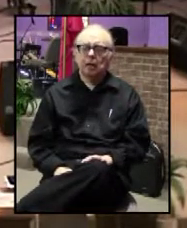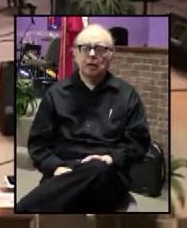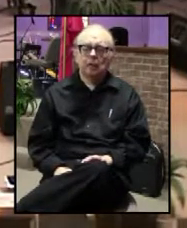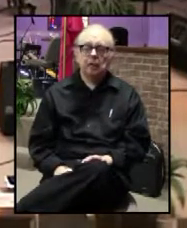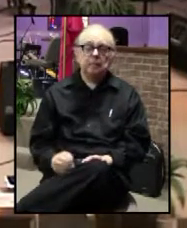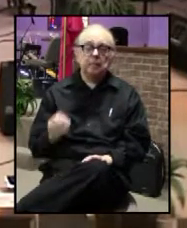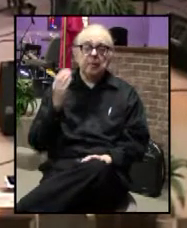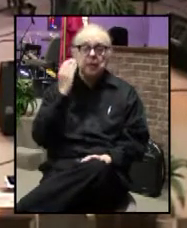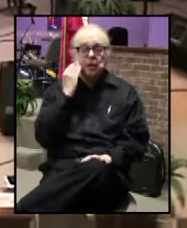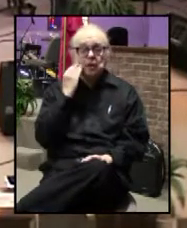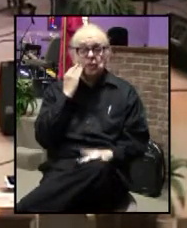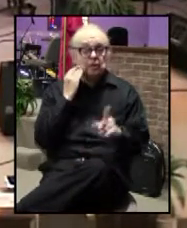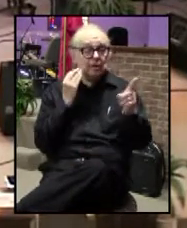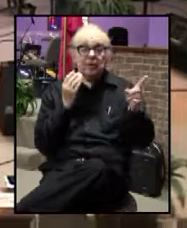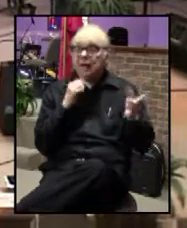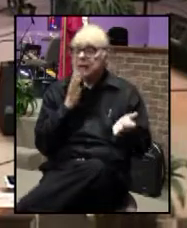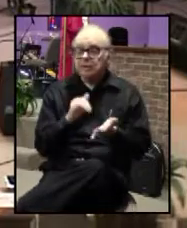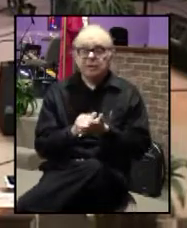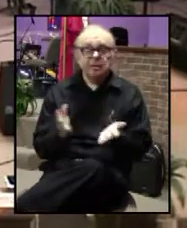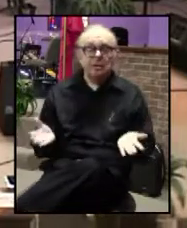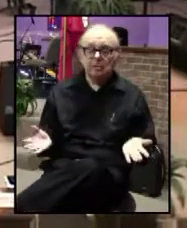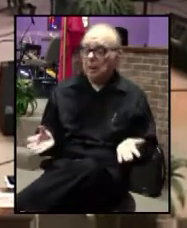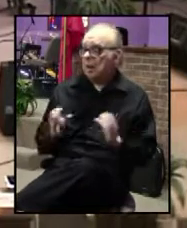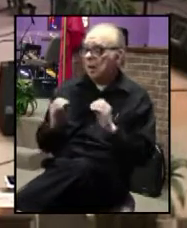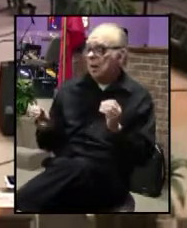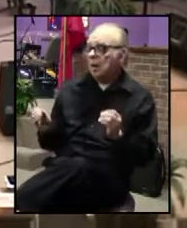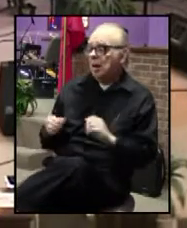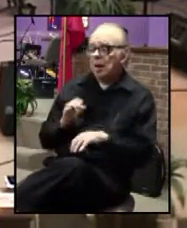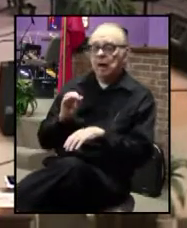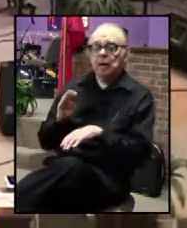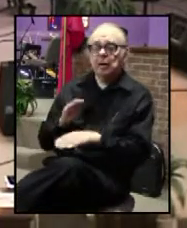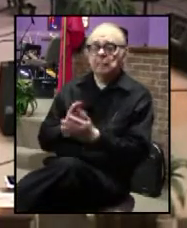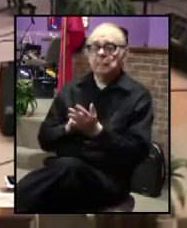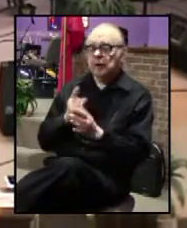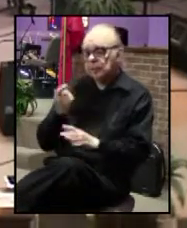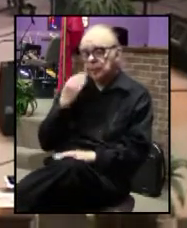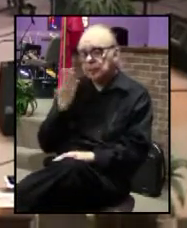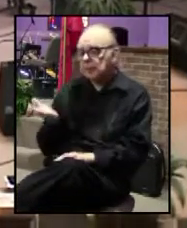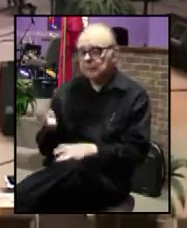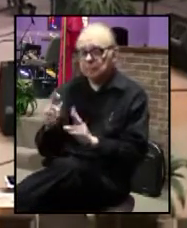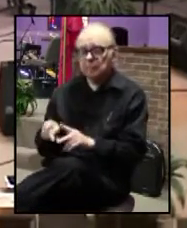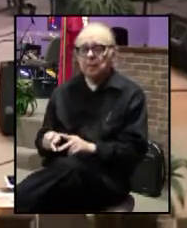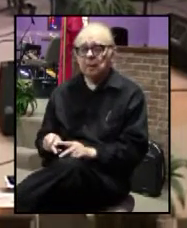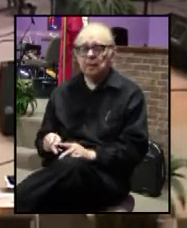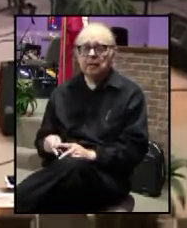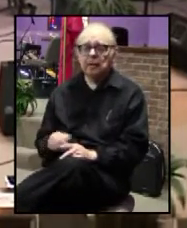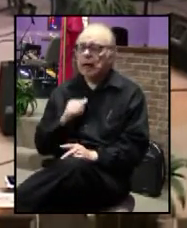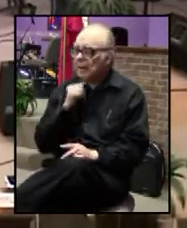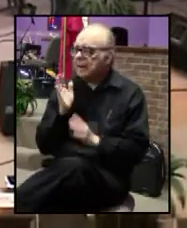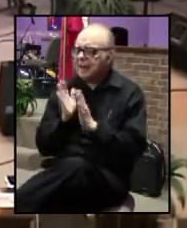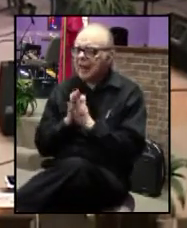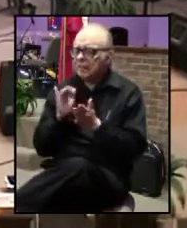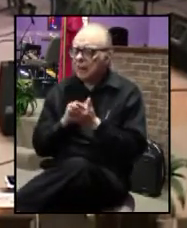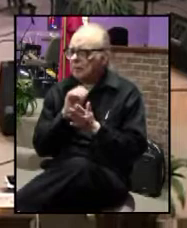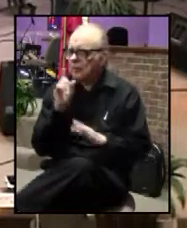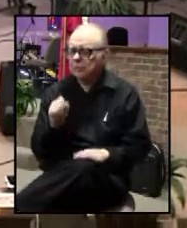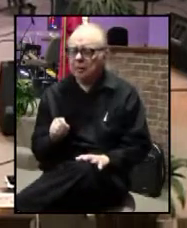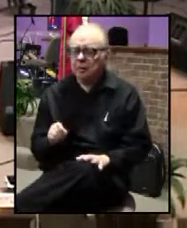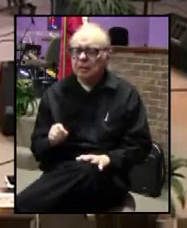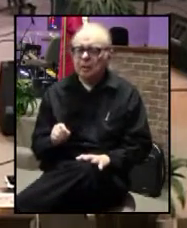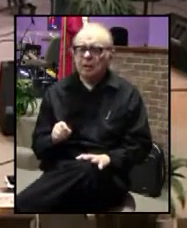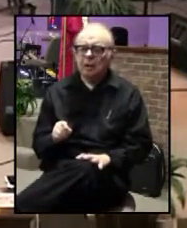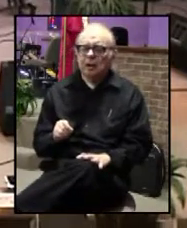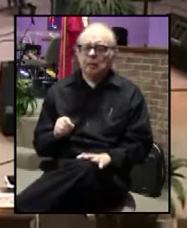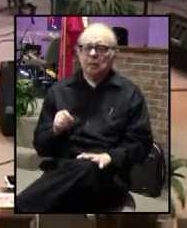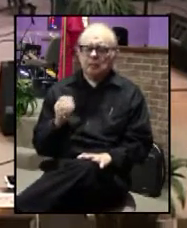Do you know who that is, James? No. How about you, Matthew? Do you know who that is? They didn't ask. They